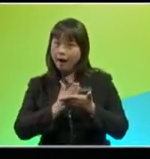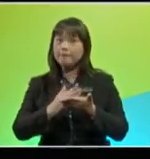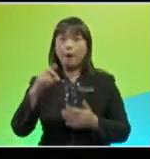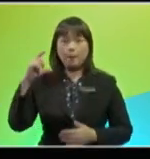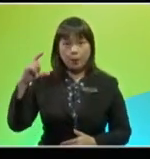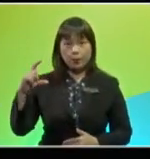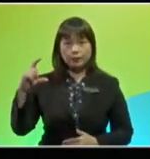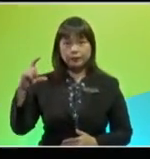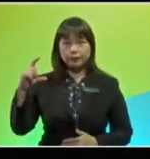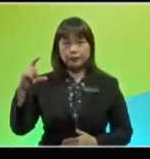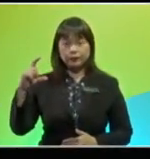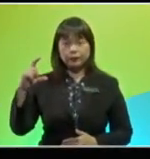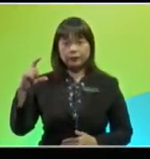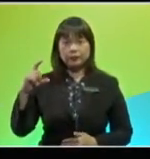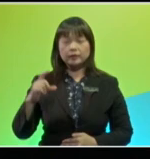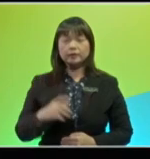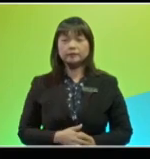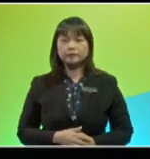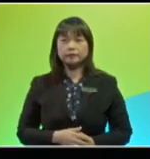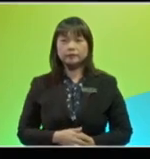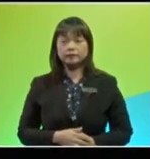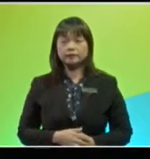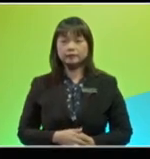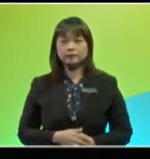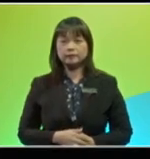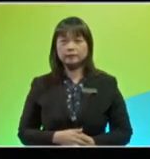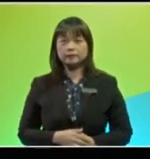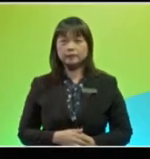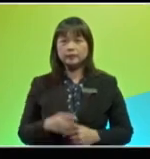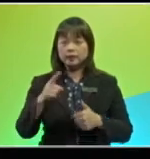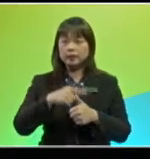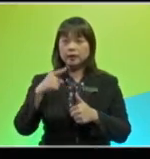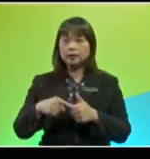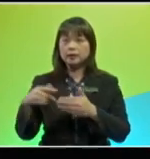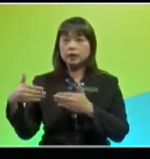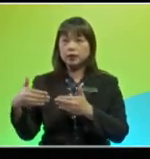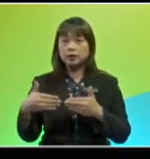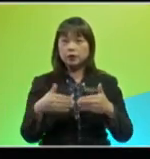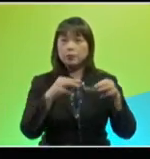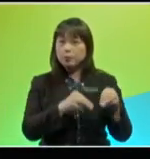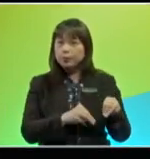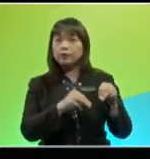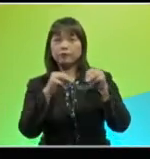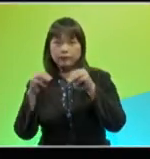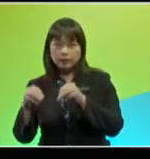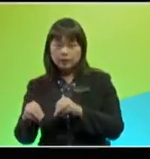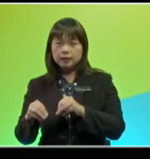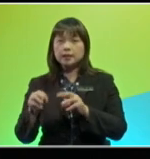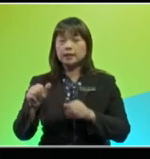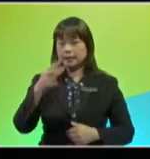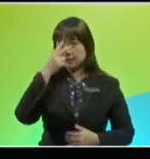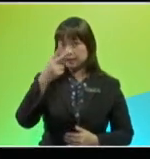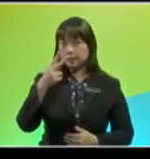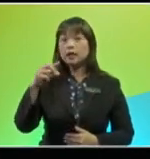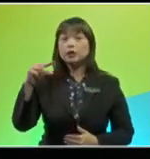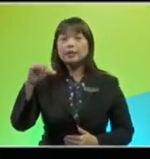half moon. Okay. And then you continue moving again until you see a gibbous moon being